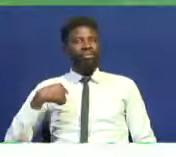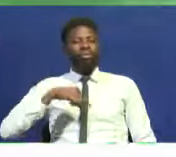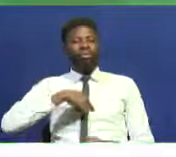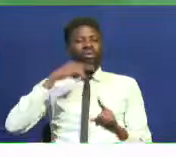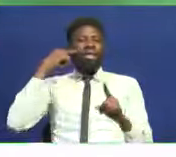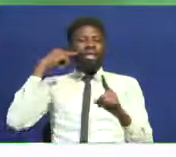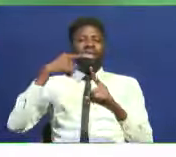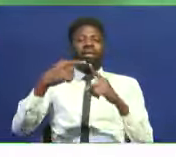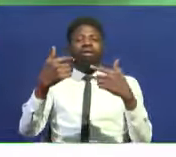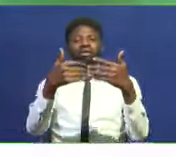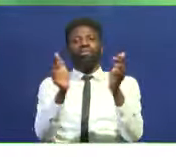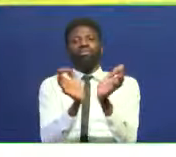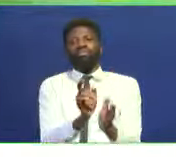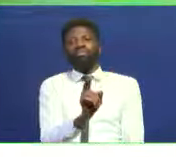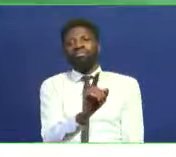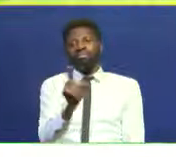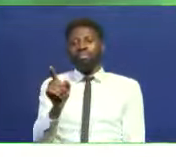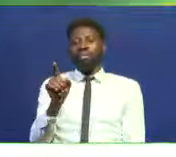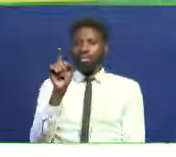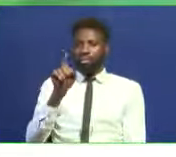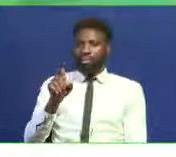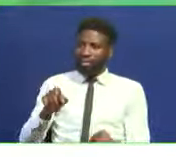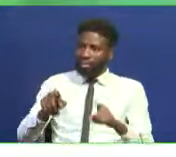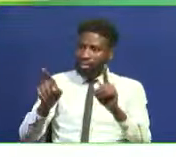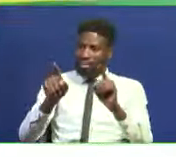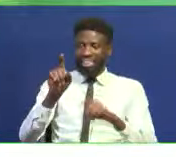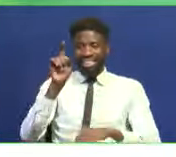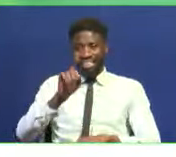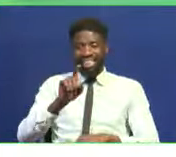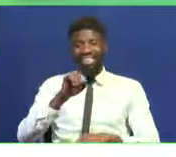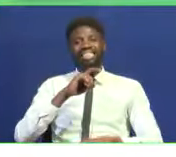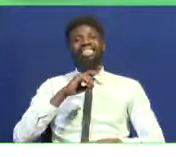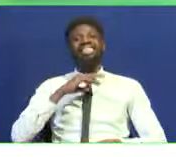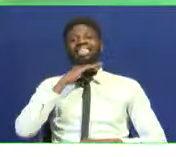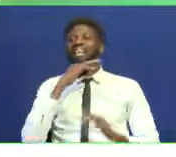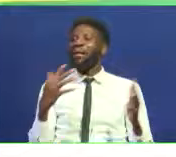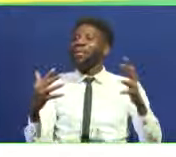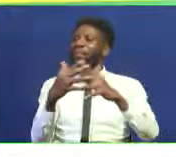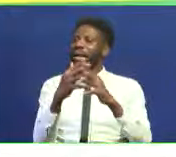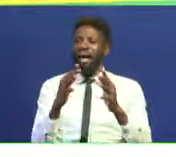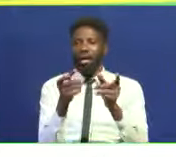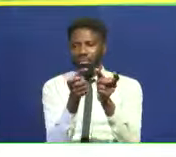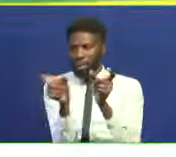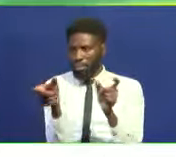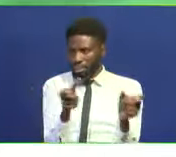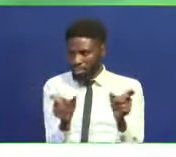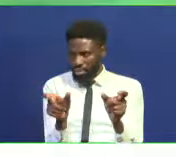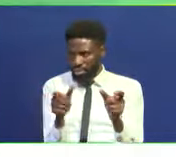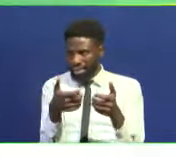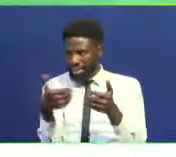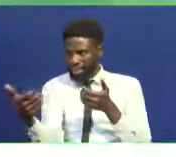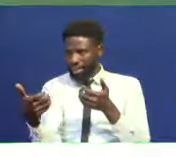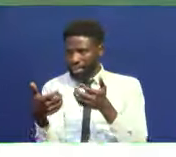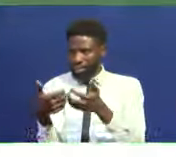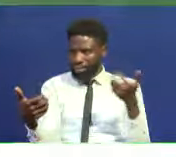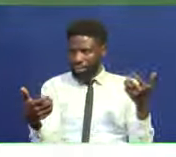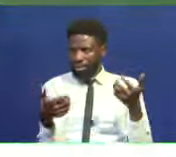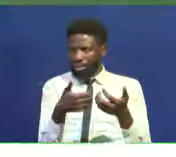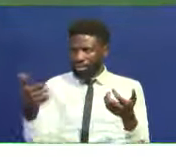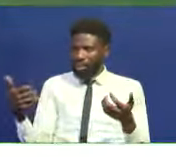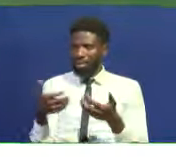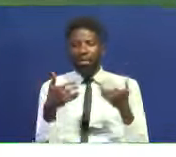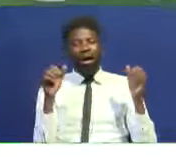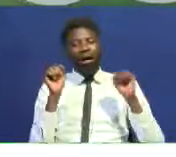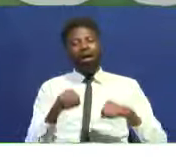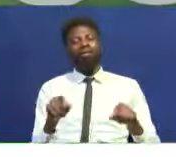embrace the issue of segregation at source, proper disposal of waste, and we also want the community to know